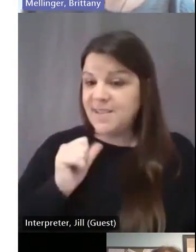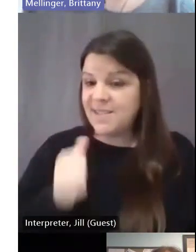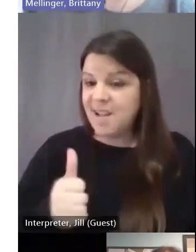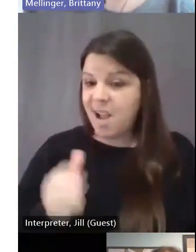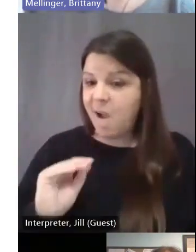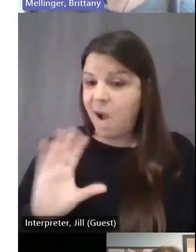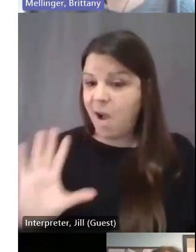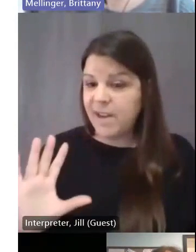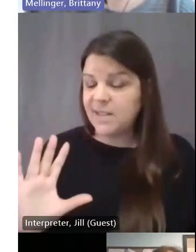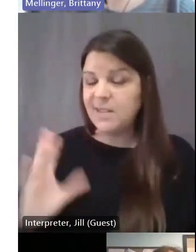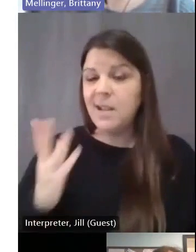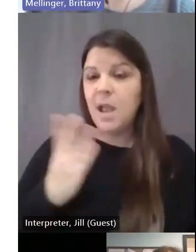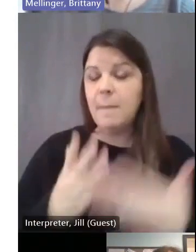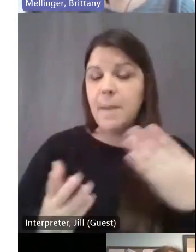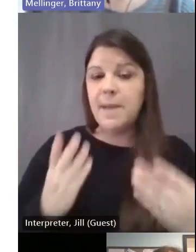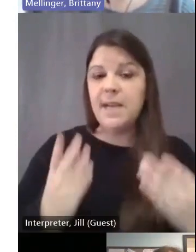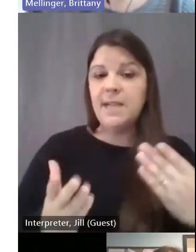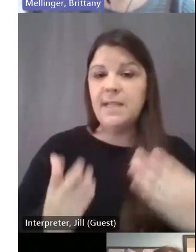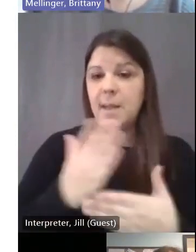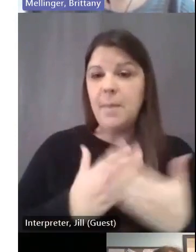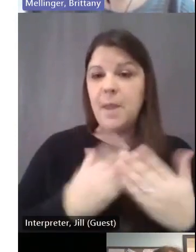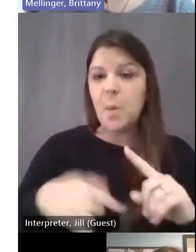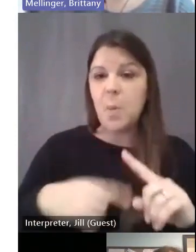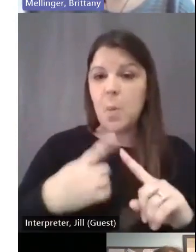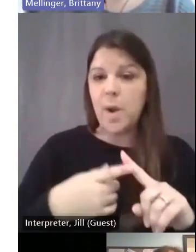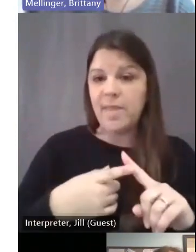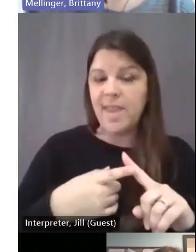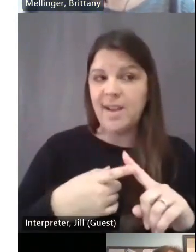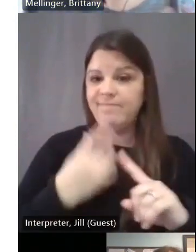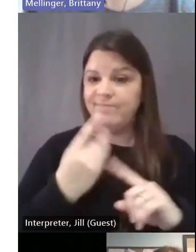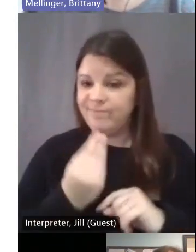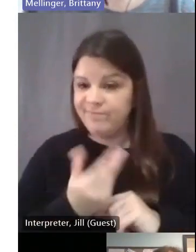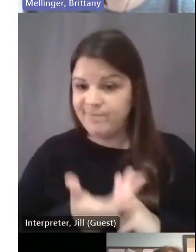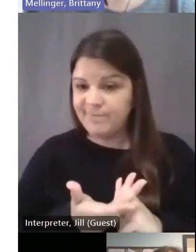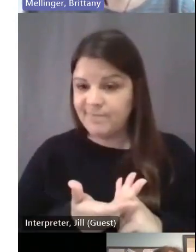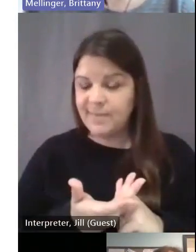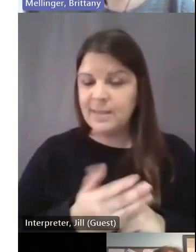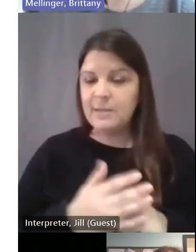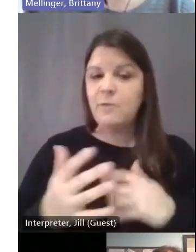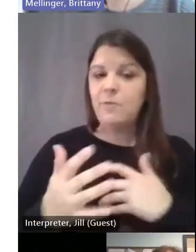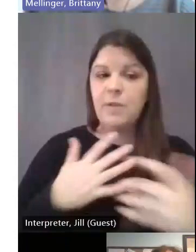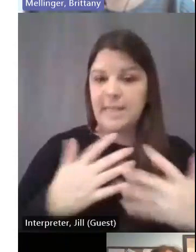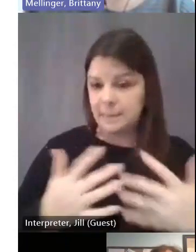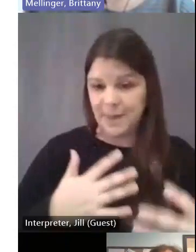It might be something that's only identified when someone discloses it. Irregardless,